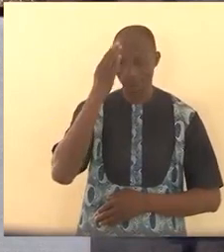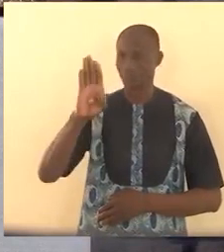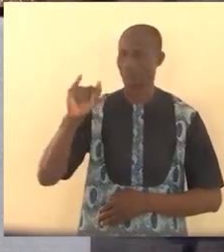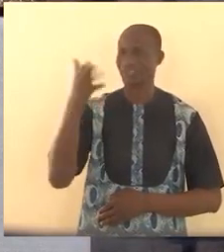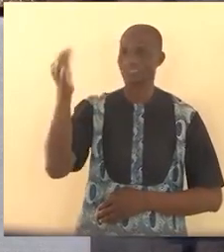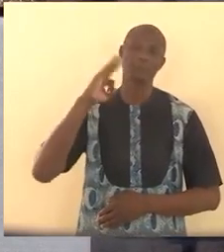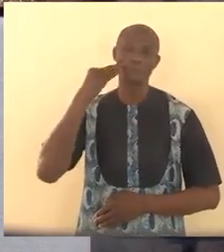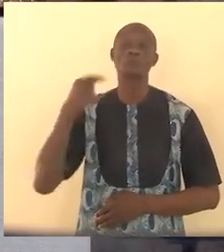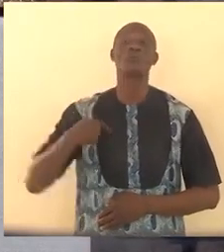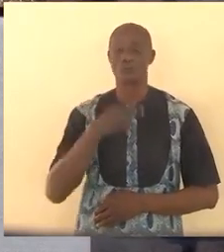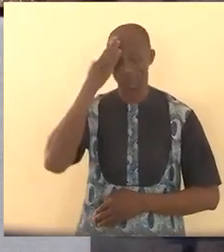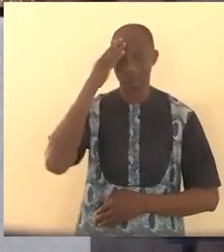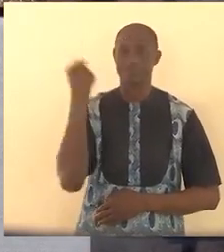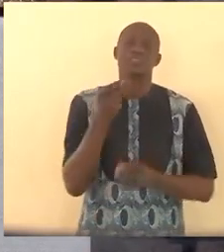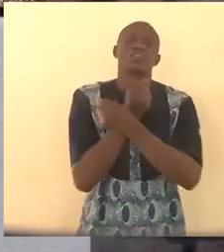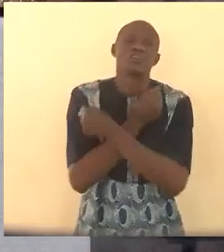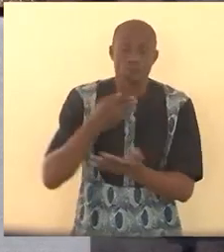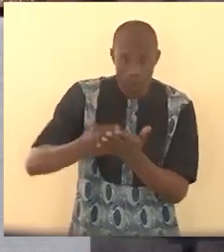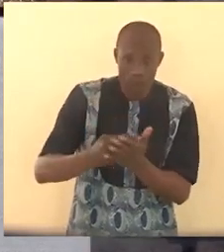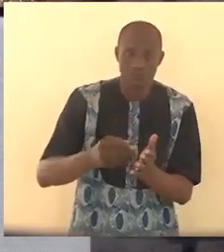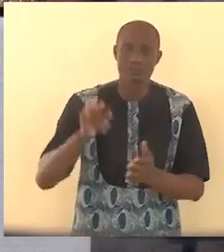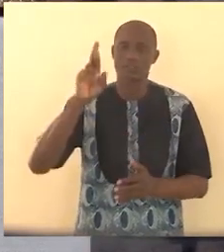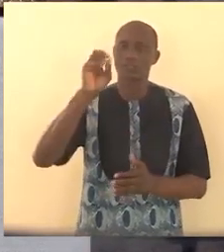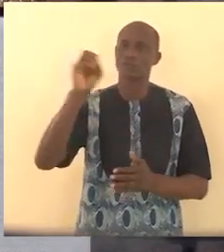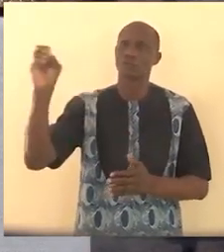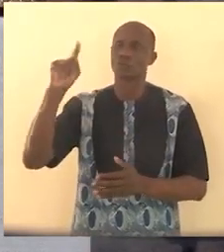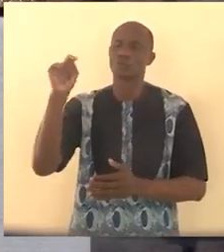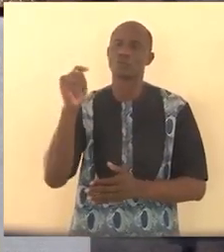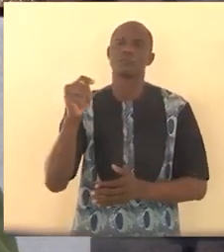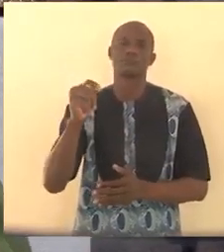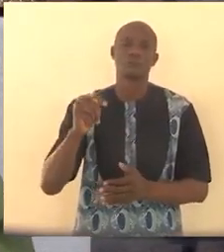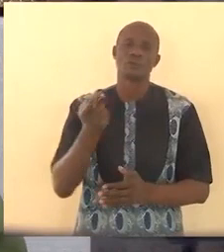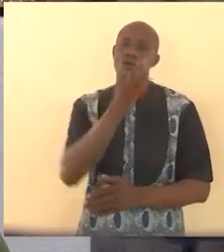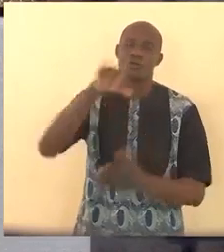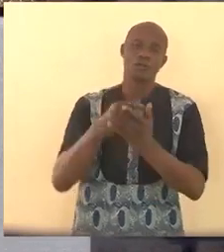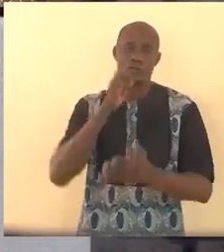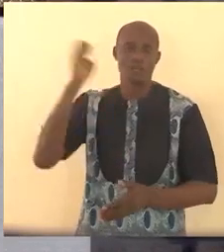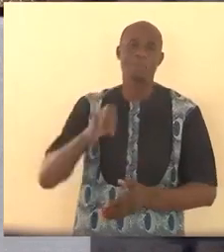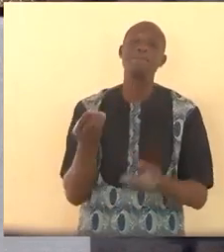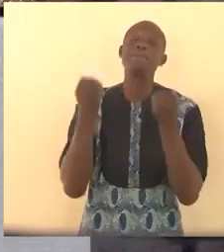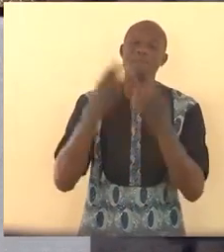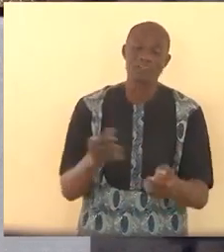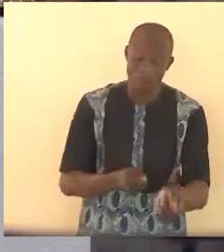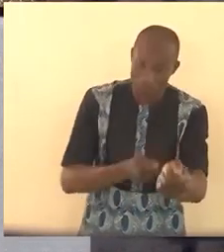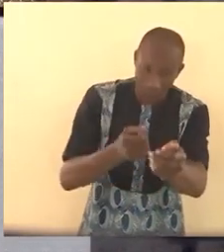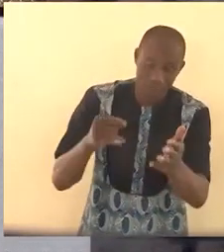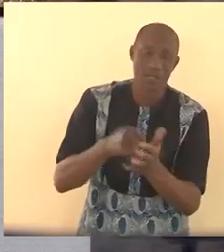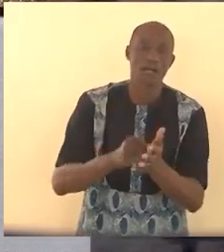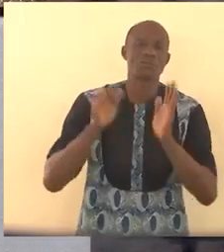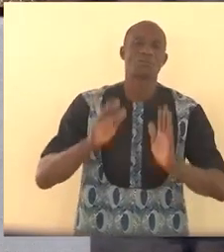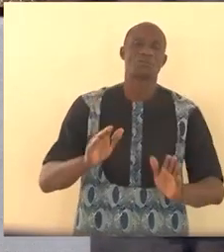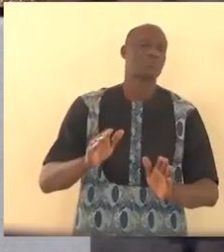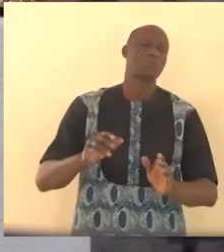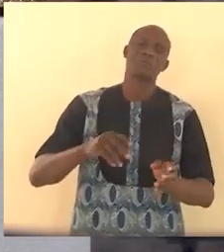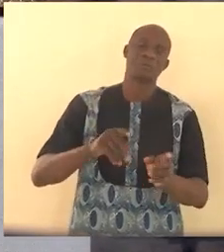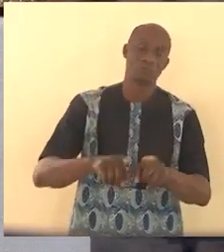fruits. The love of money is the root of all evils, and there are many who, pursuing it, have wandered away from the